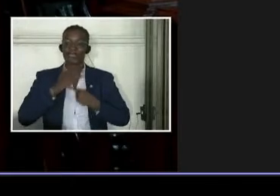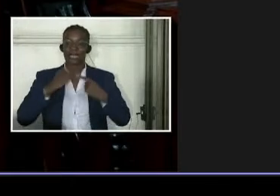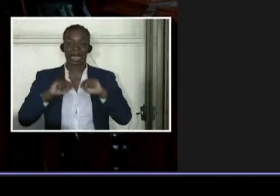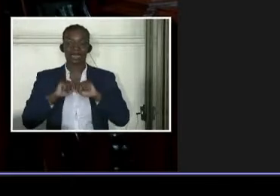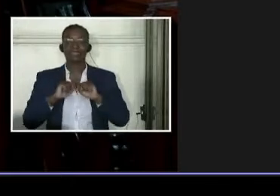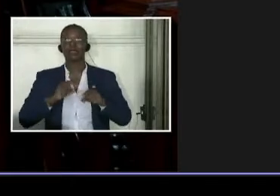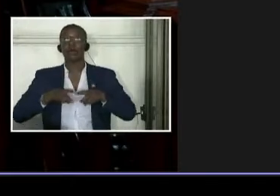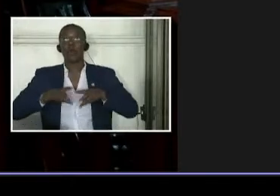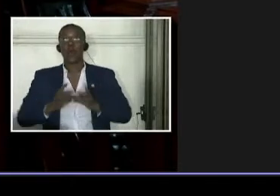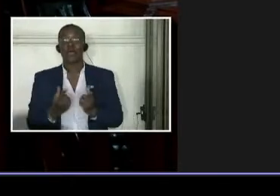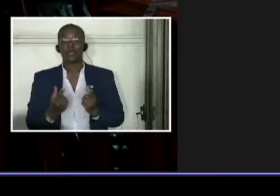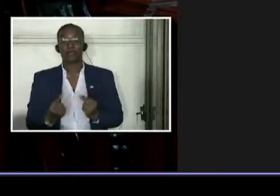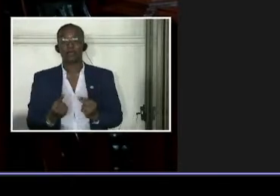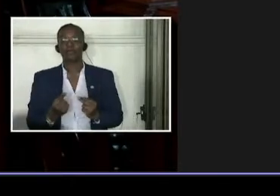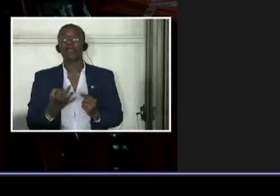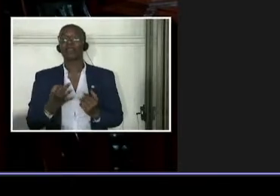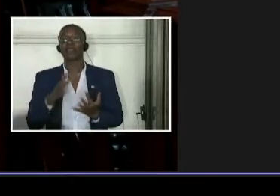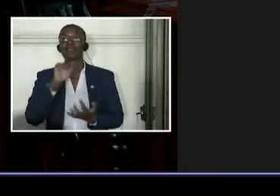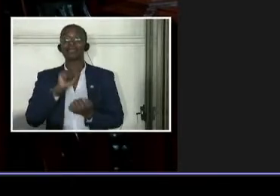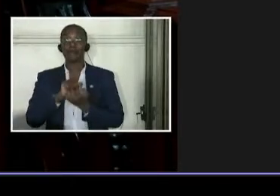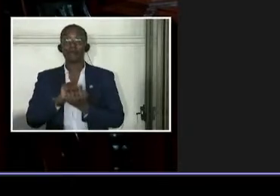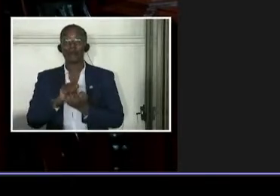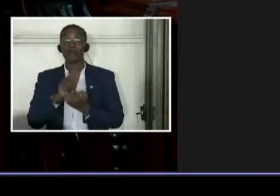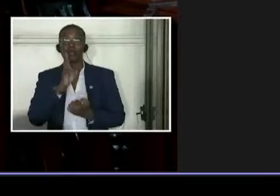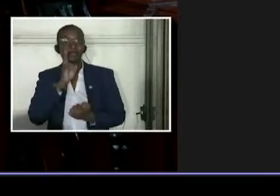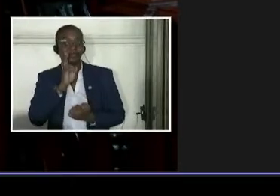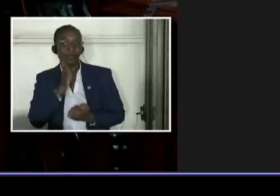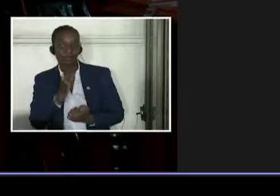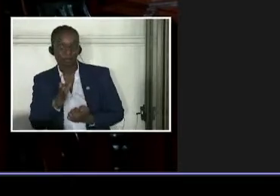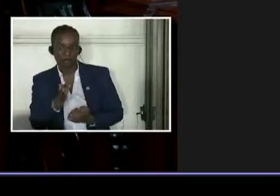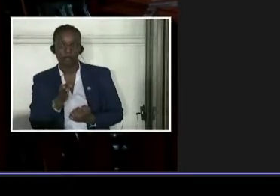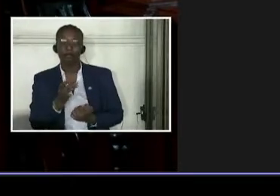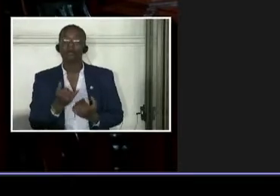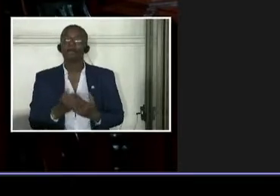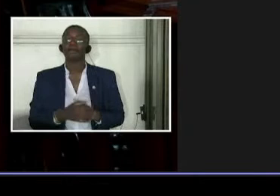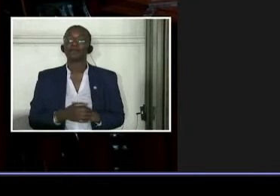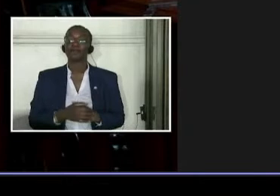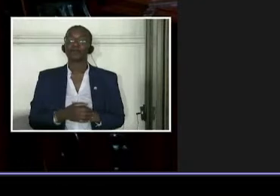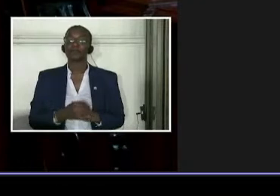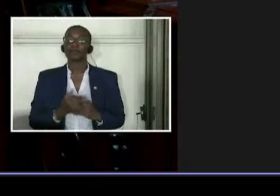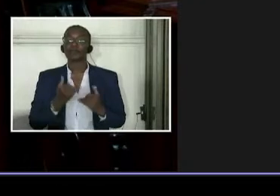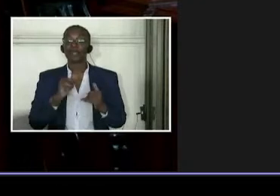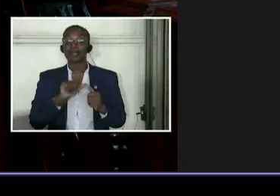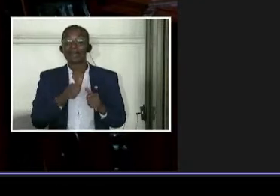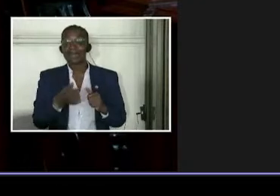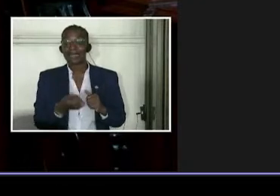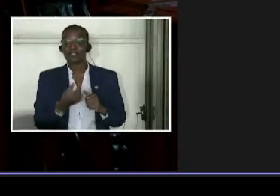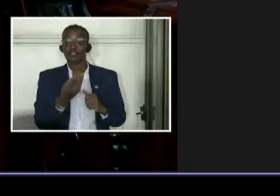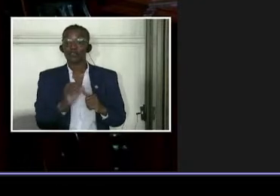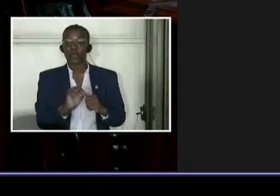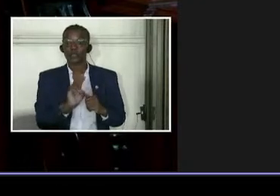it did. In summary of deliverables, you can see there, Chair, the next